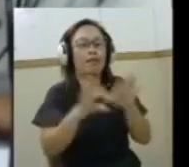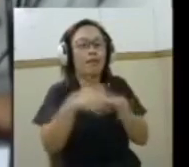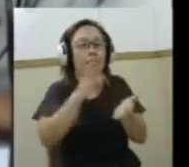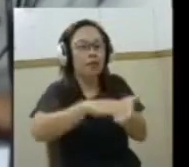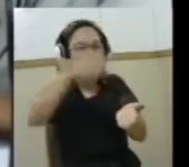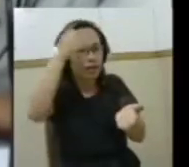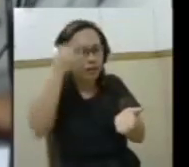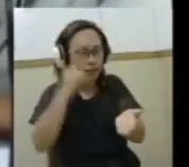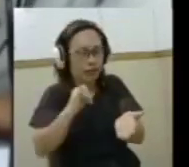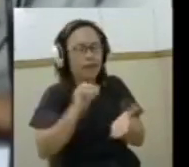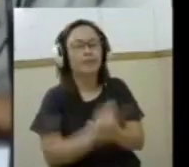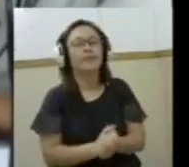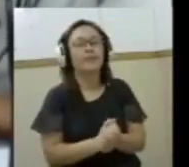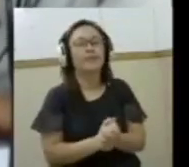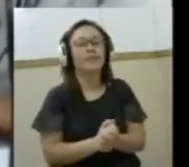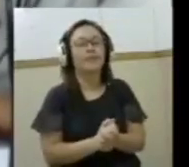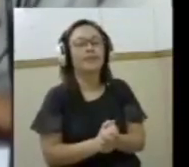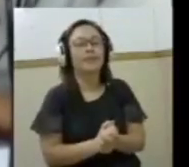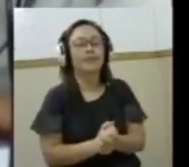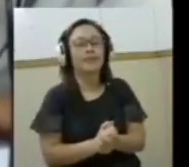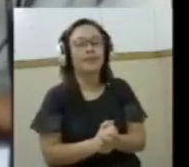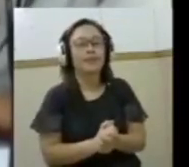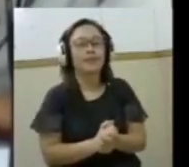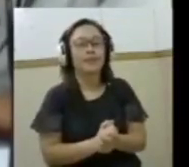life. Research opens you up to different